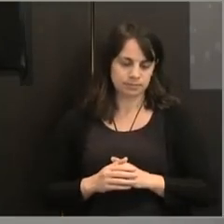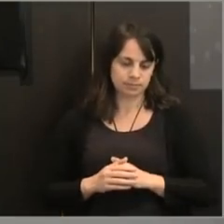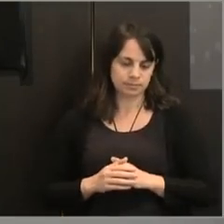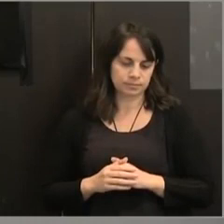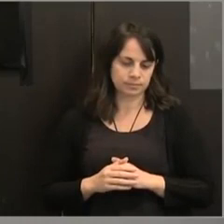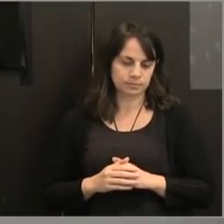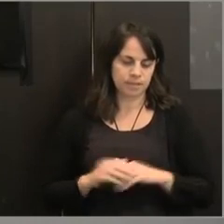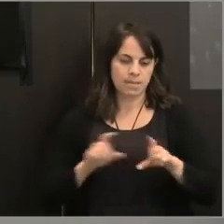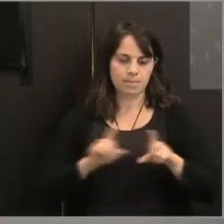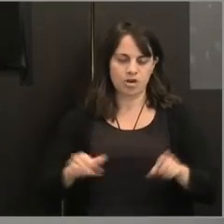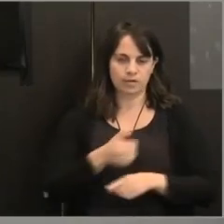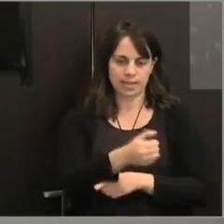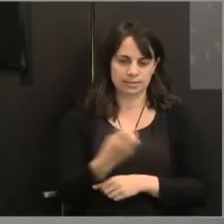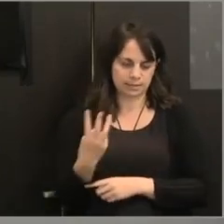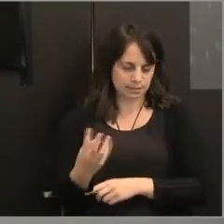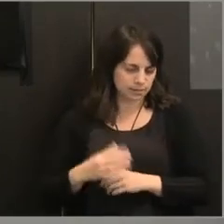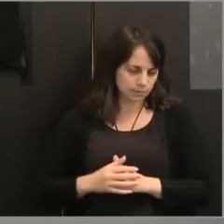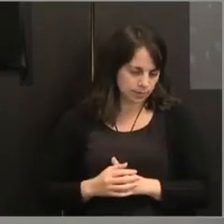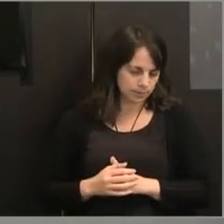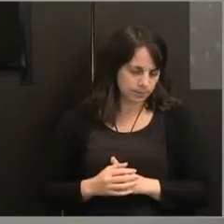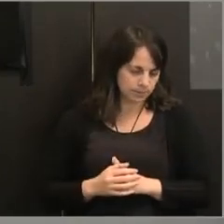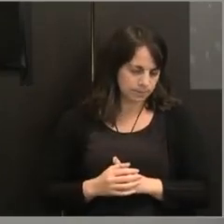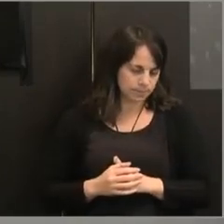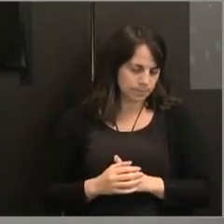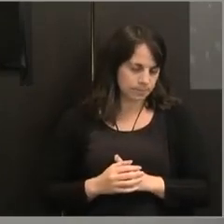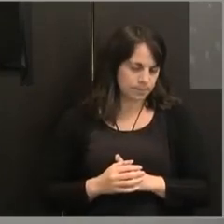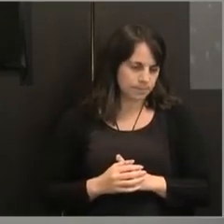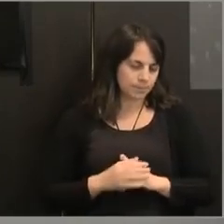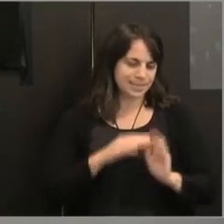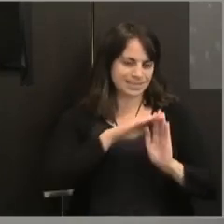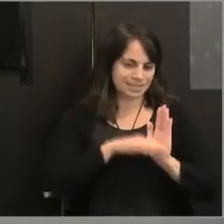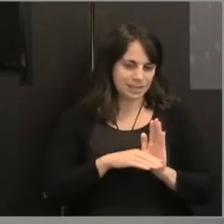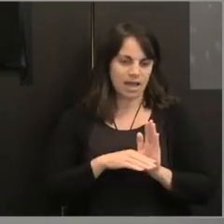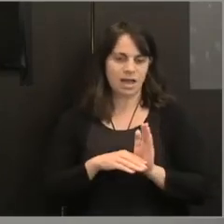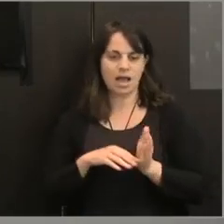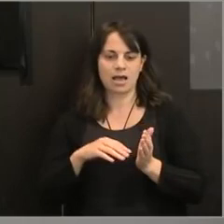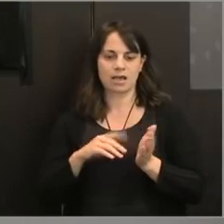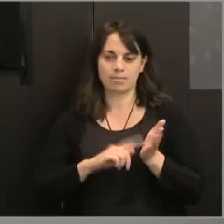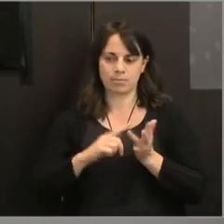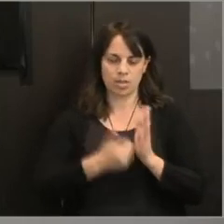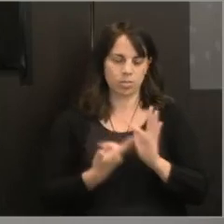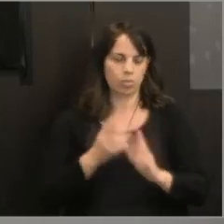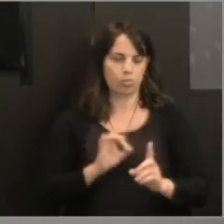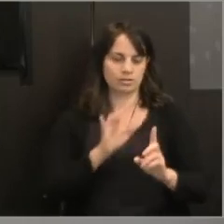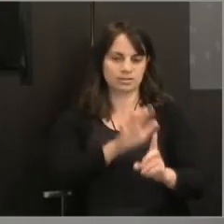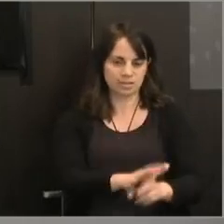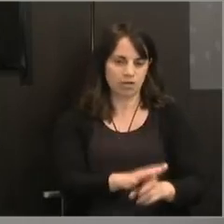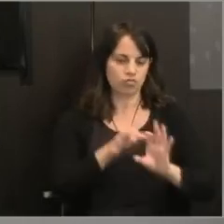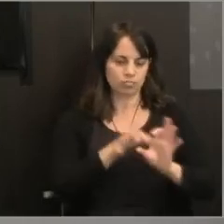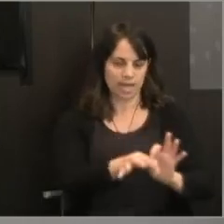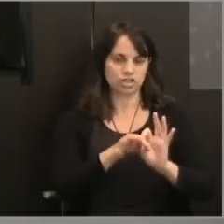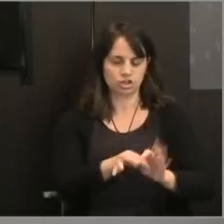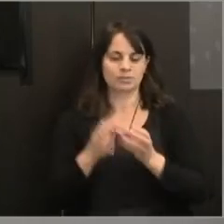Paragraph 63, tikanga as law itself was thus relational as well as